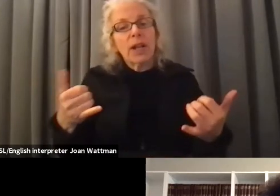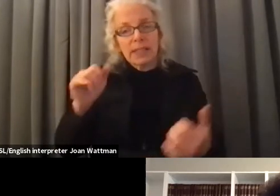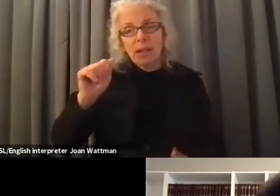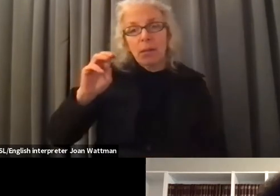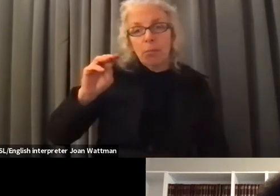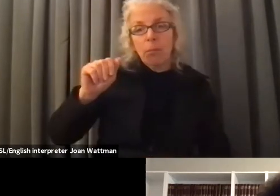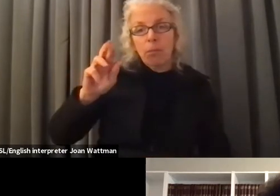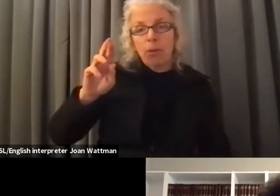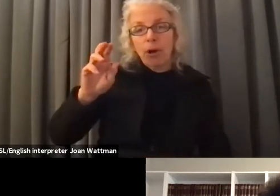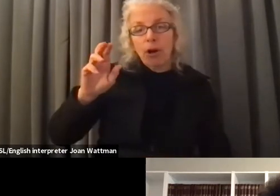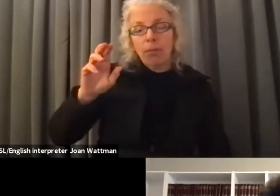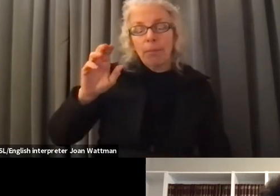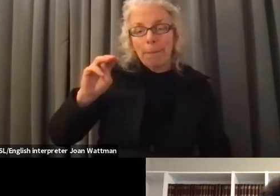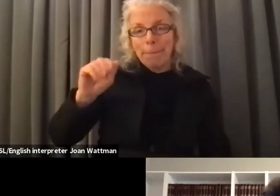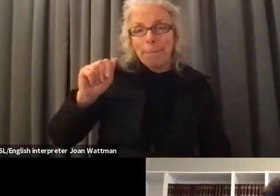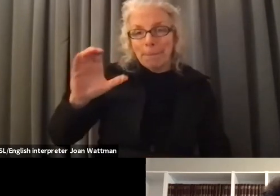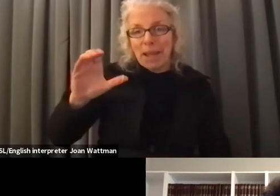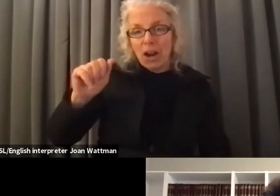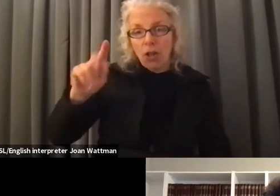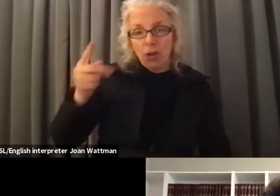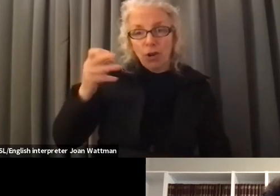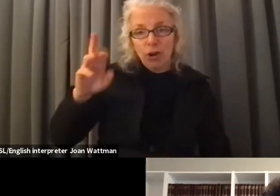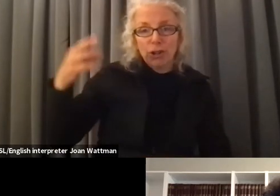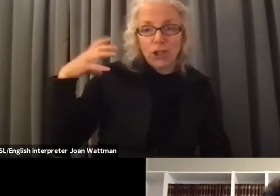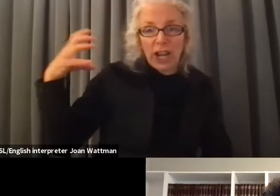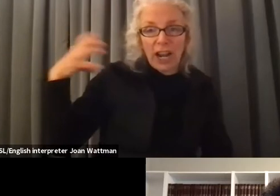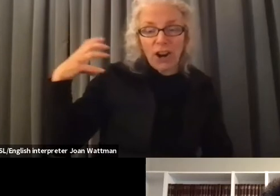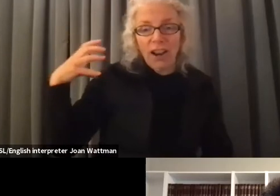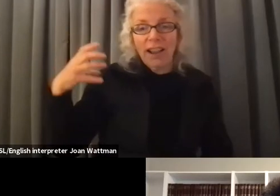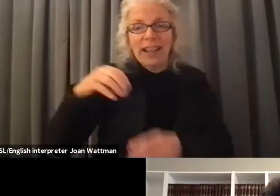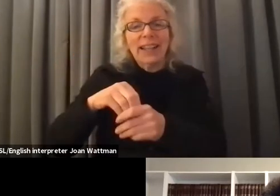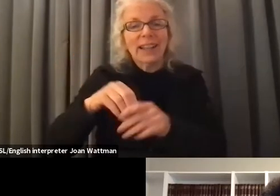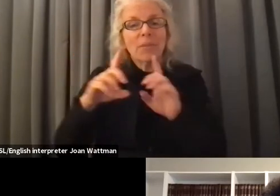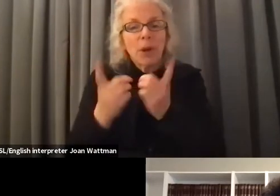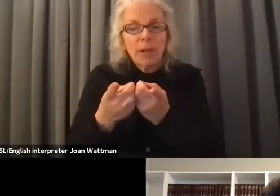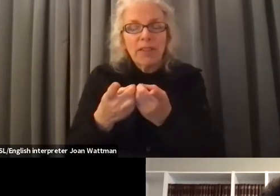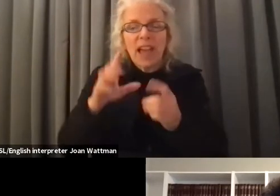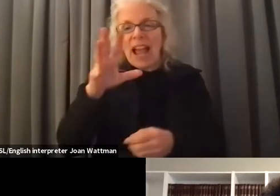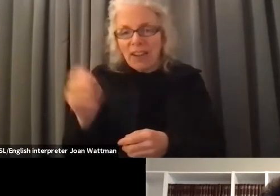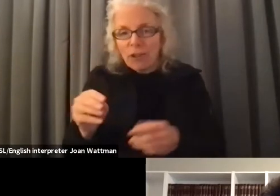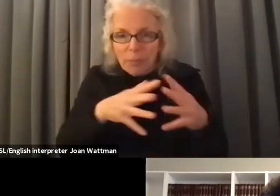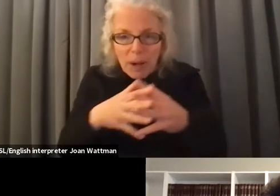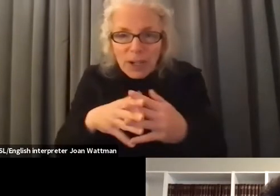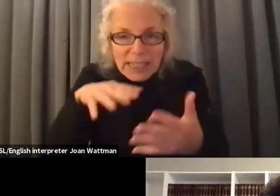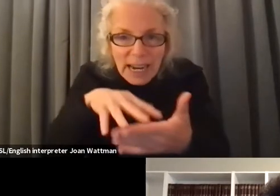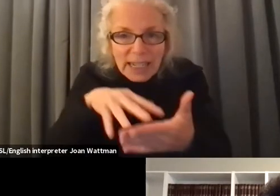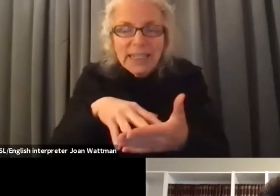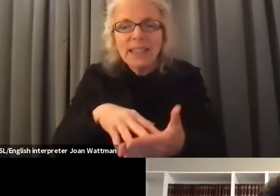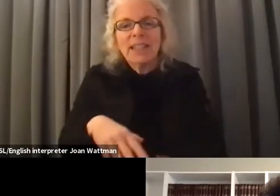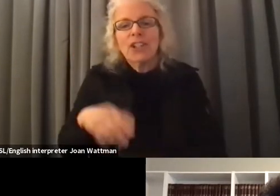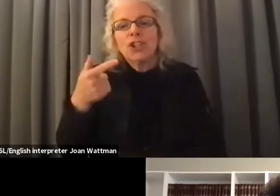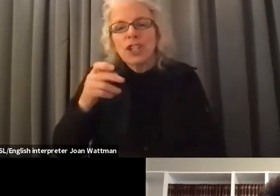and Distinguished Professor in the Departments of African American Studies, Gender and Women's Studies, and History